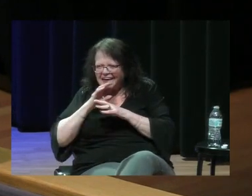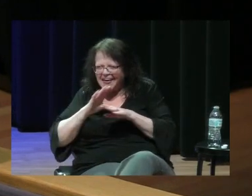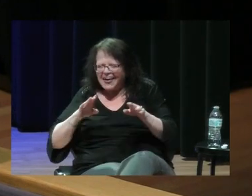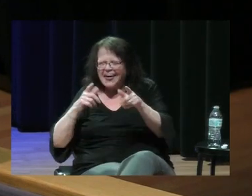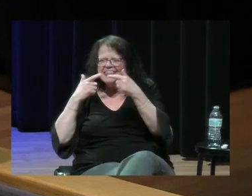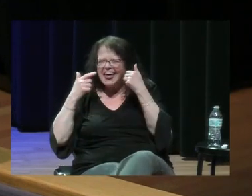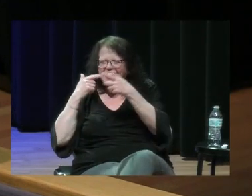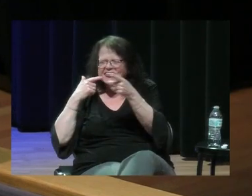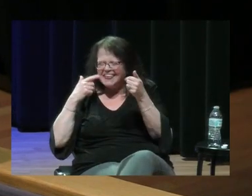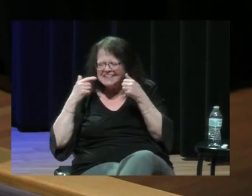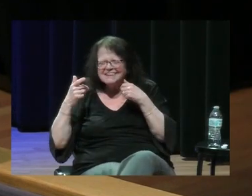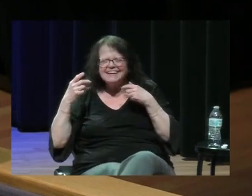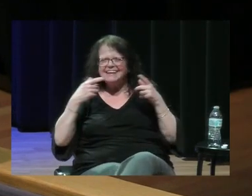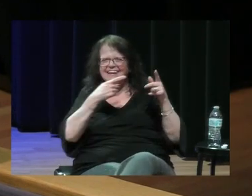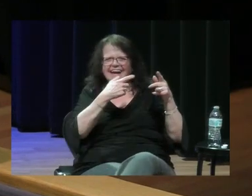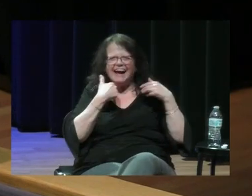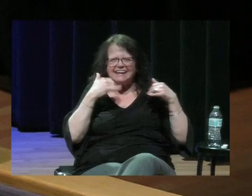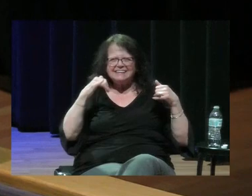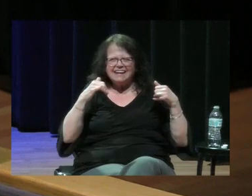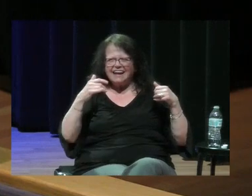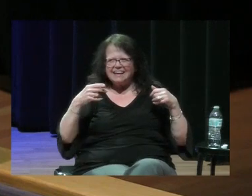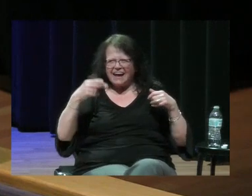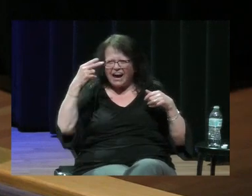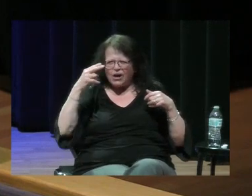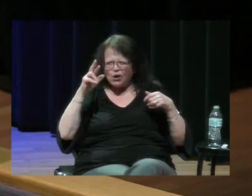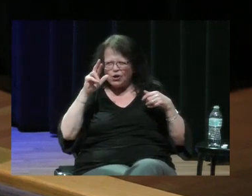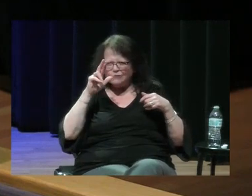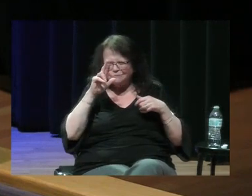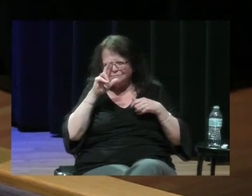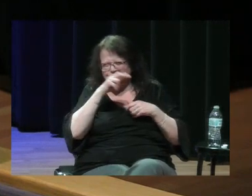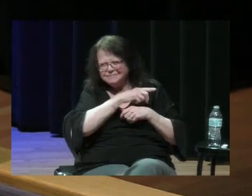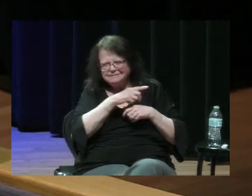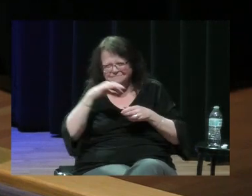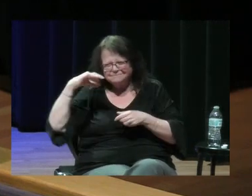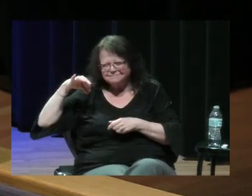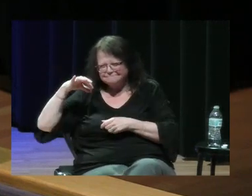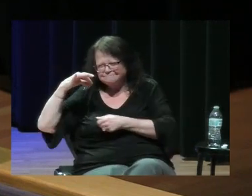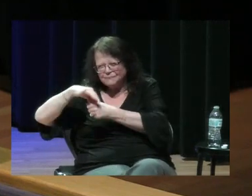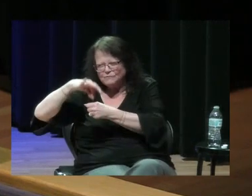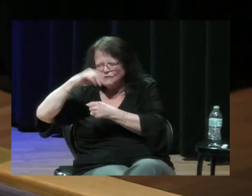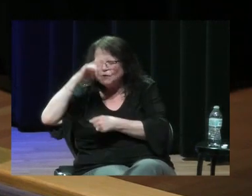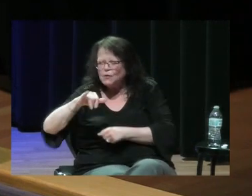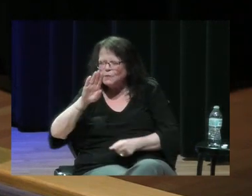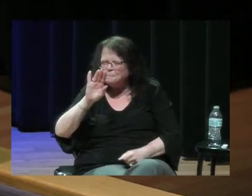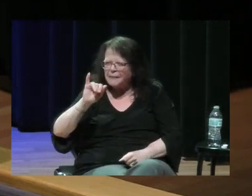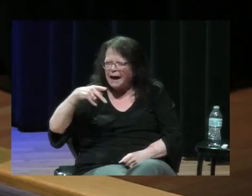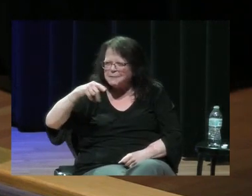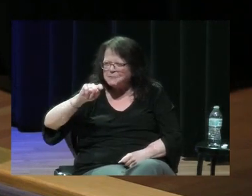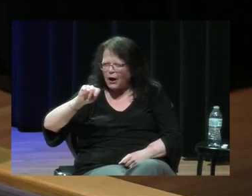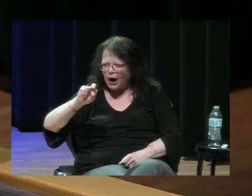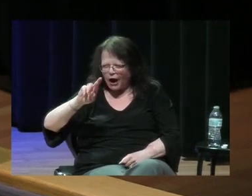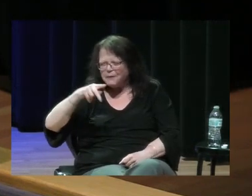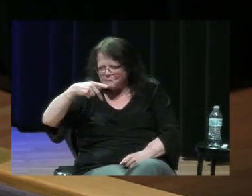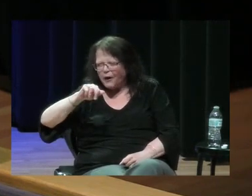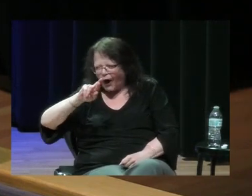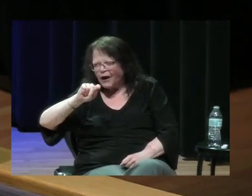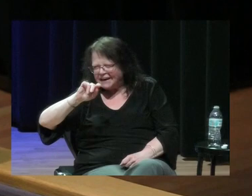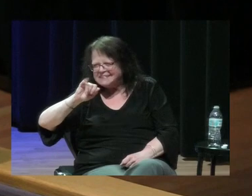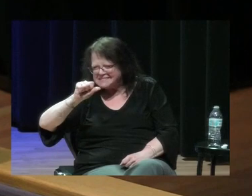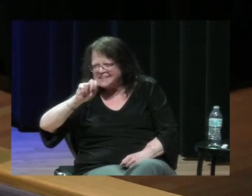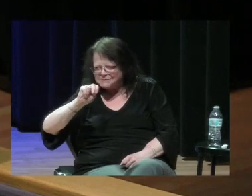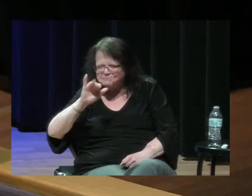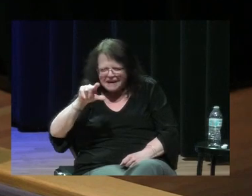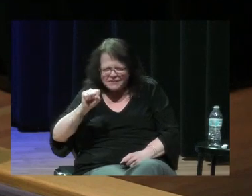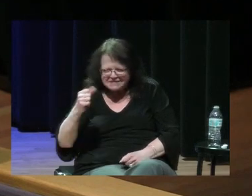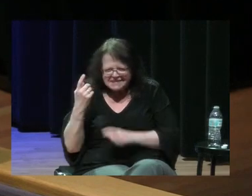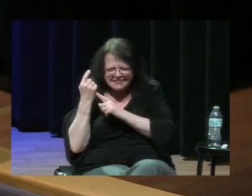Has a really high rate of voting for those bipartisan bills the last 2 years. Who'd have thunk? And so I